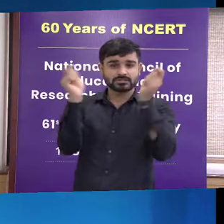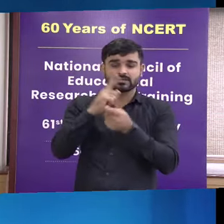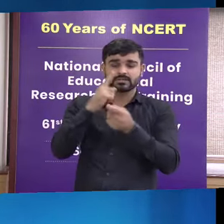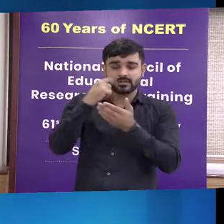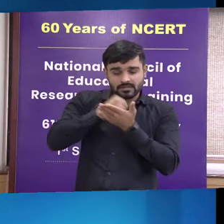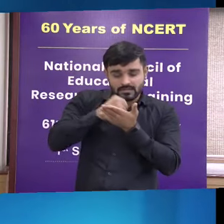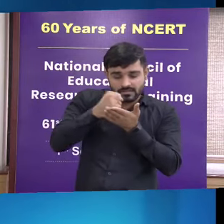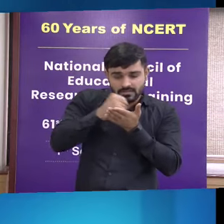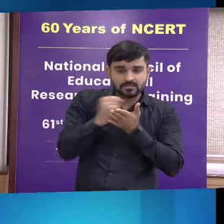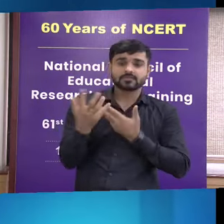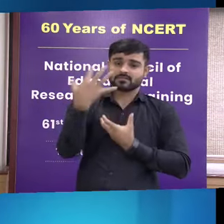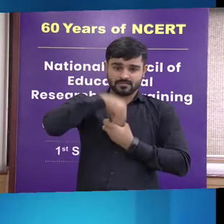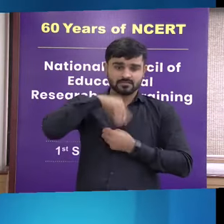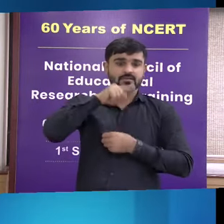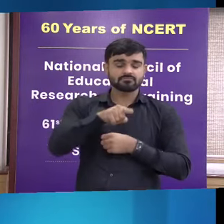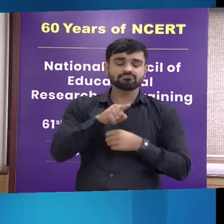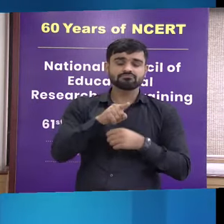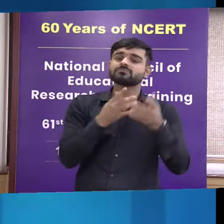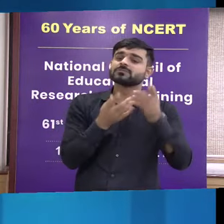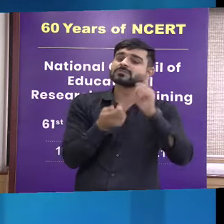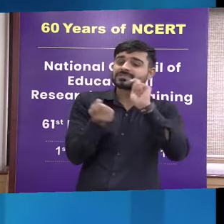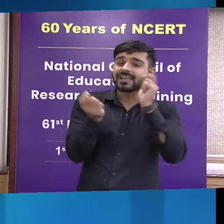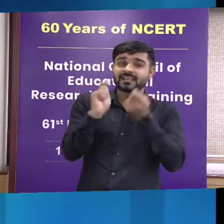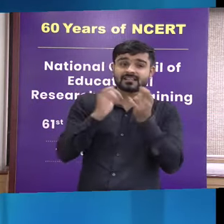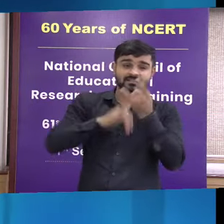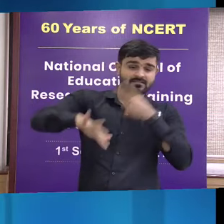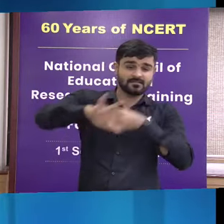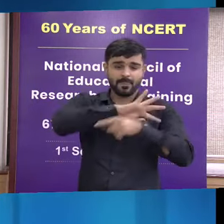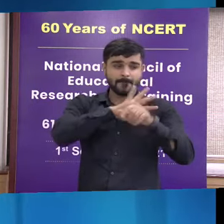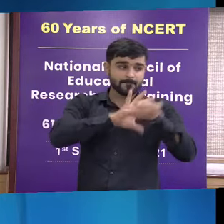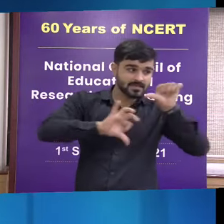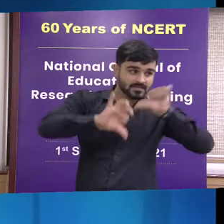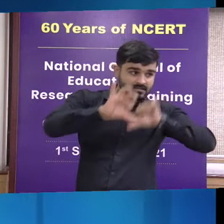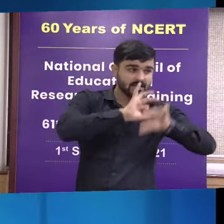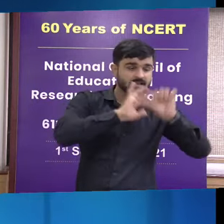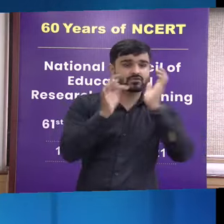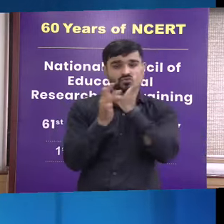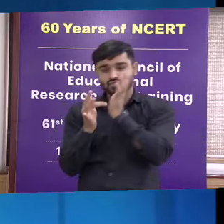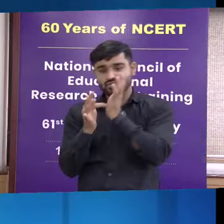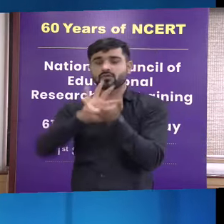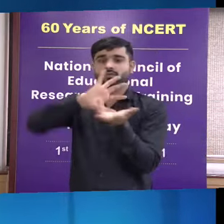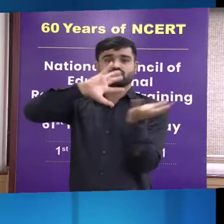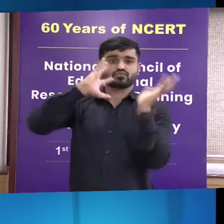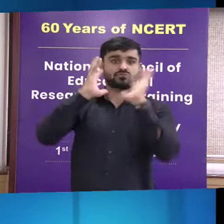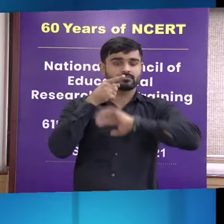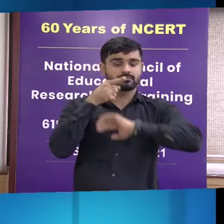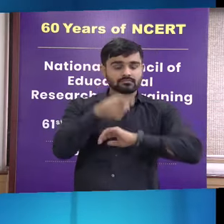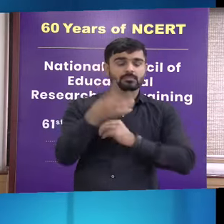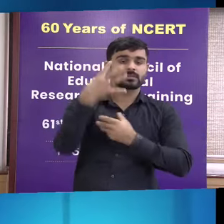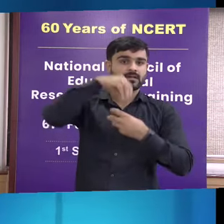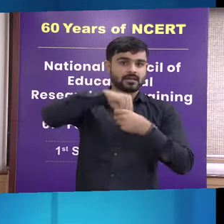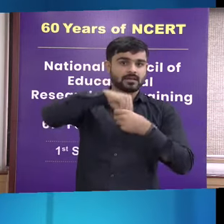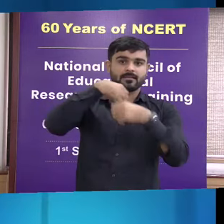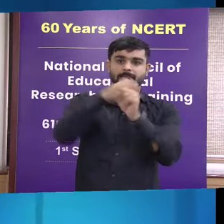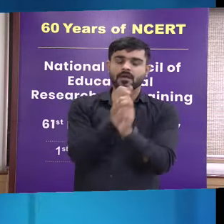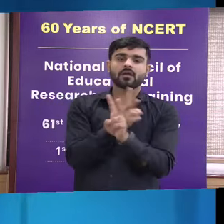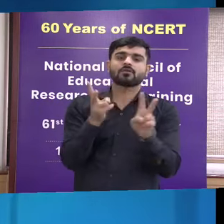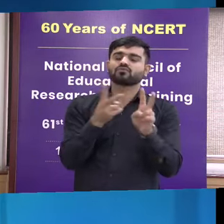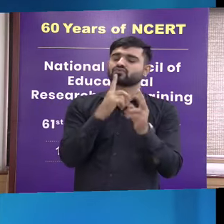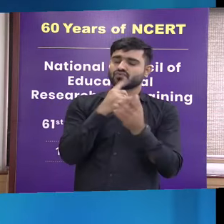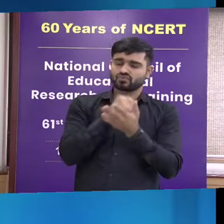to adopt the changing situations with science and technology and globalization. So it creates a